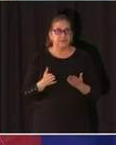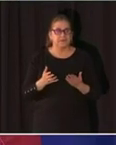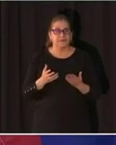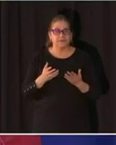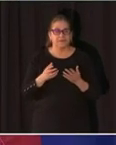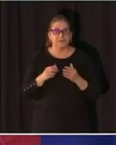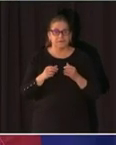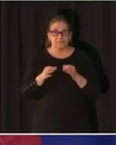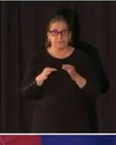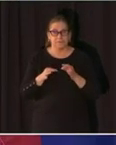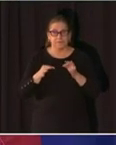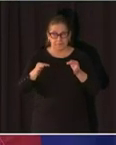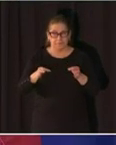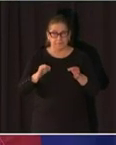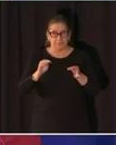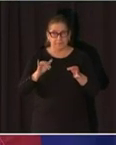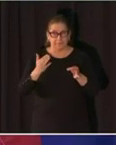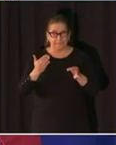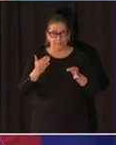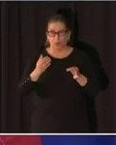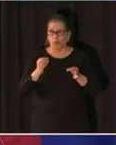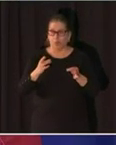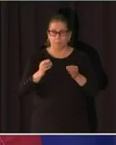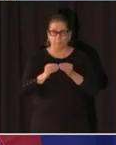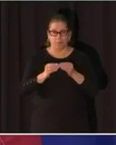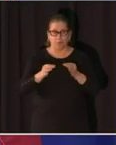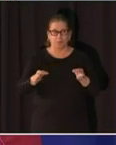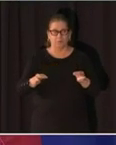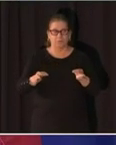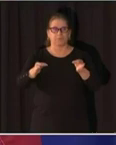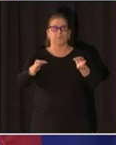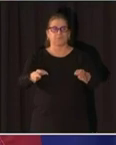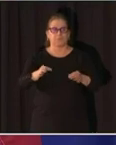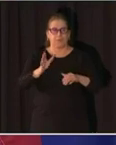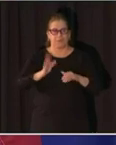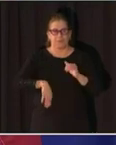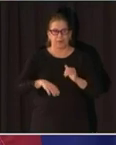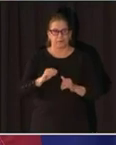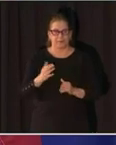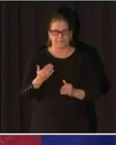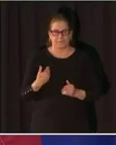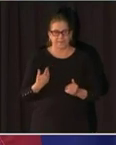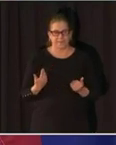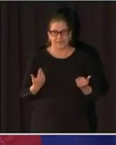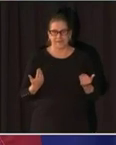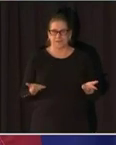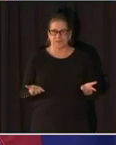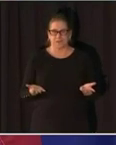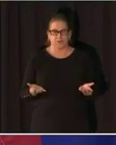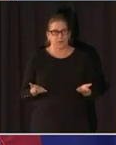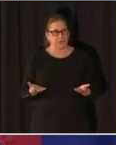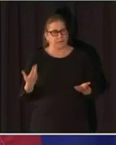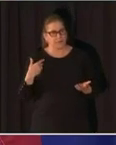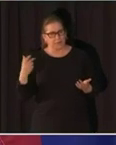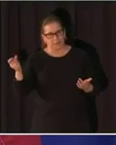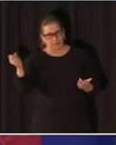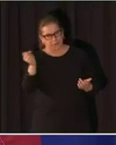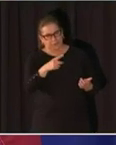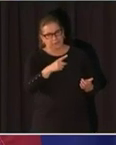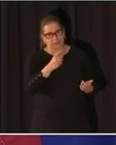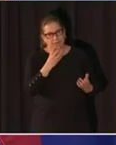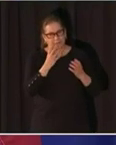Friday. And if I could ask again about masks. In your new order, it said workers and customers of food